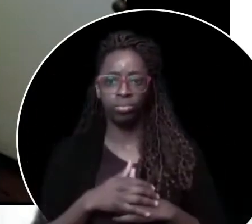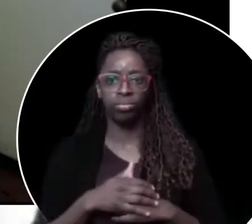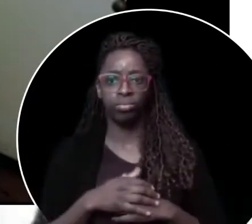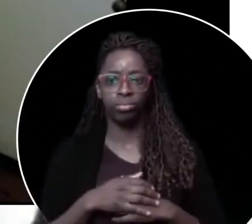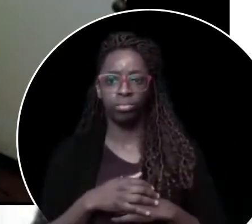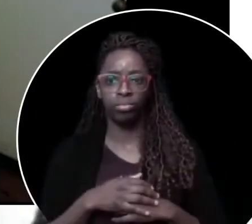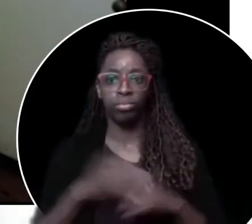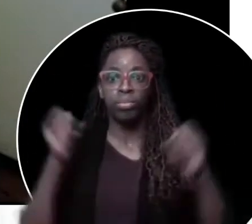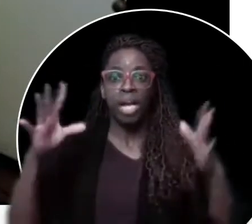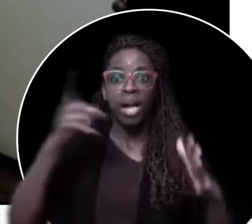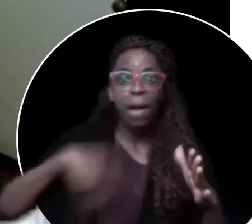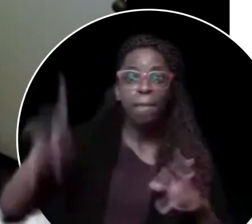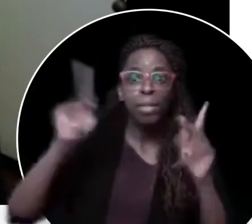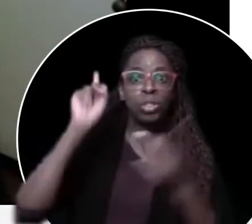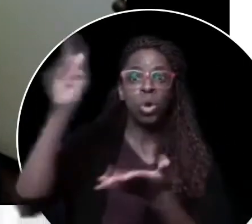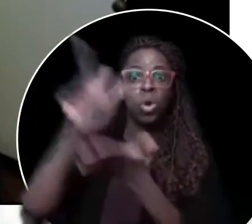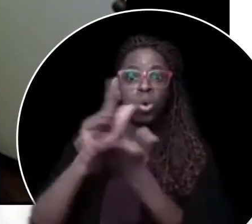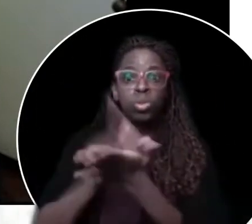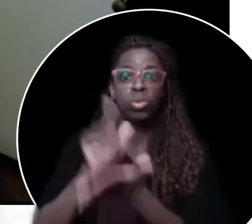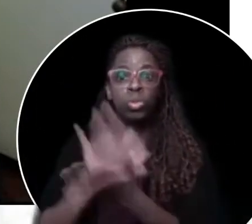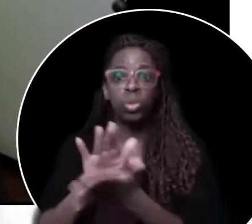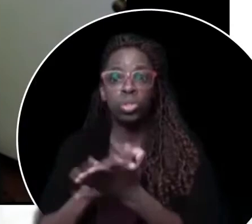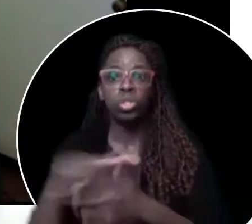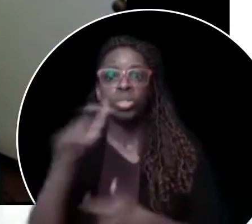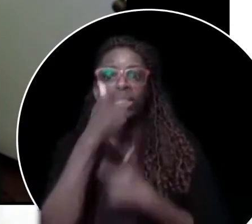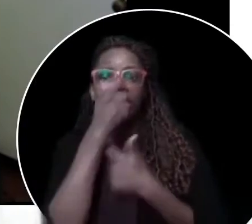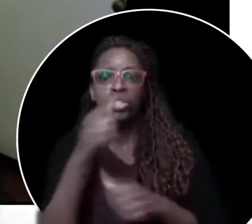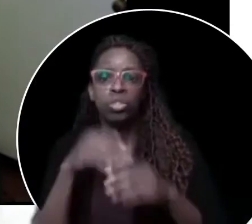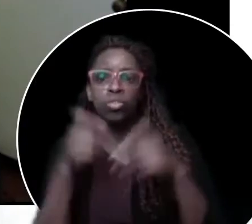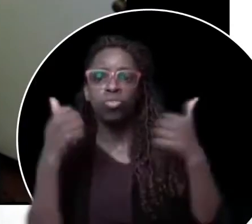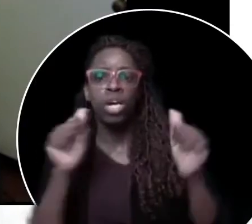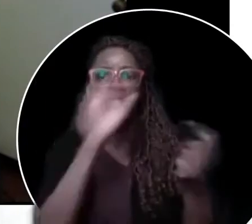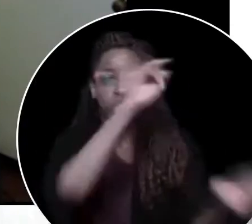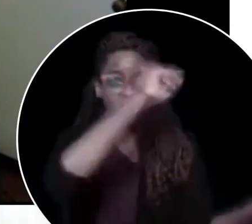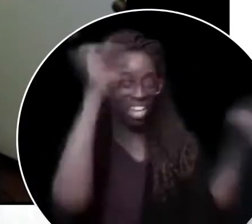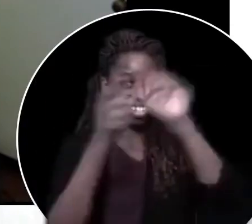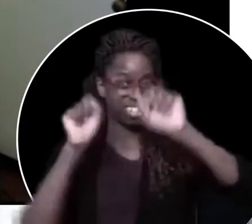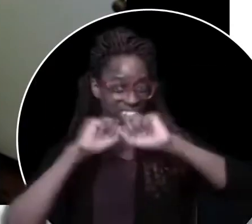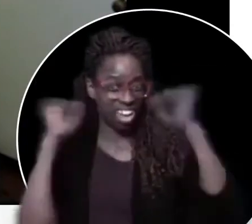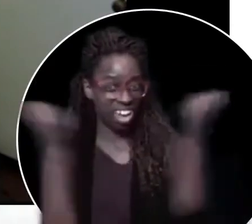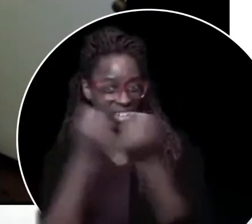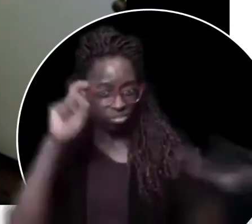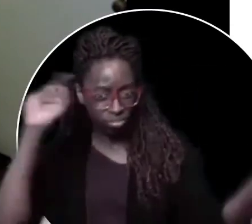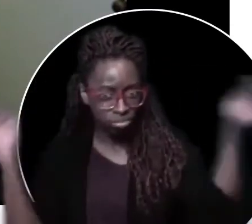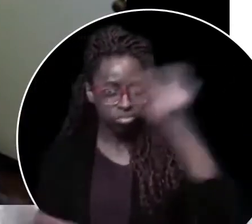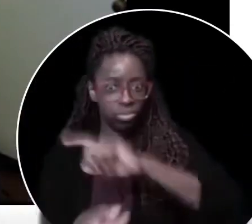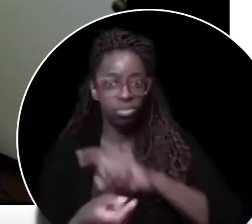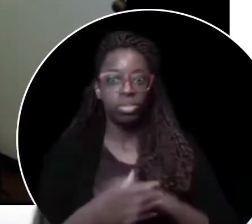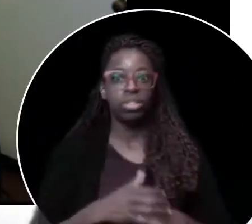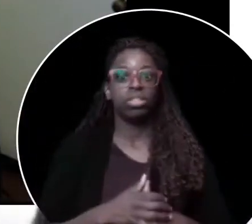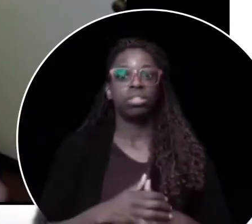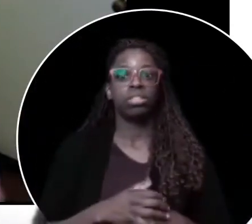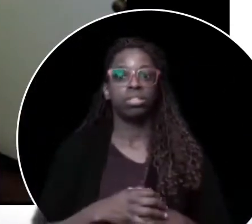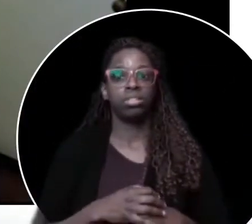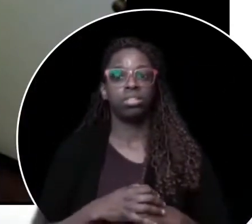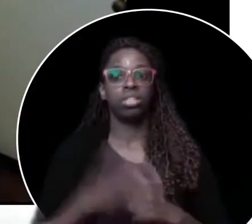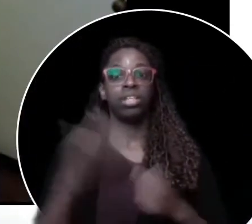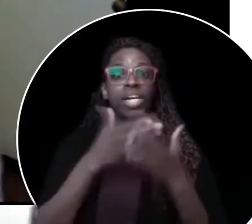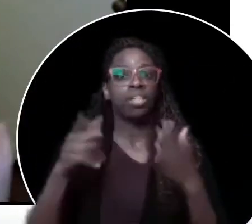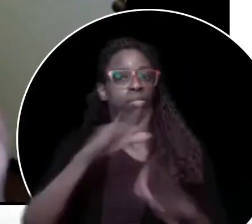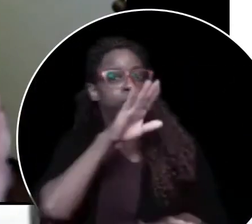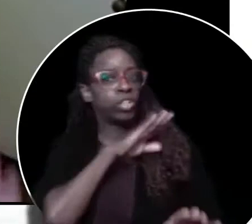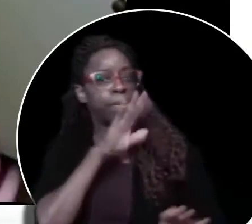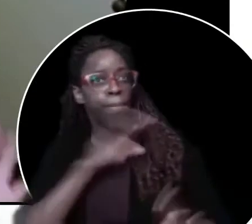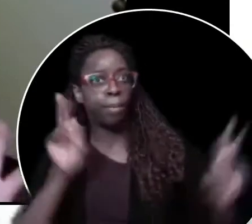And one of the things I think that's really frustrating is people realize that the way that